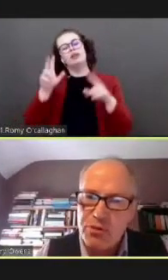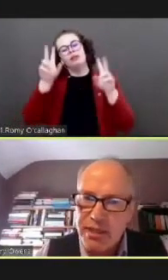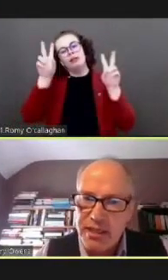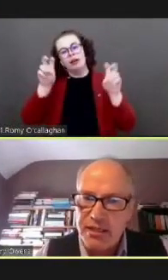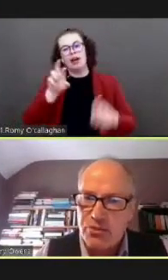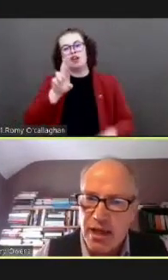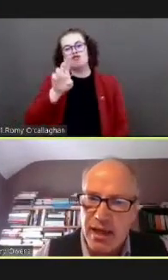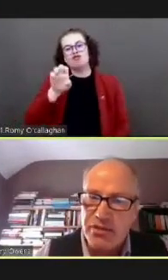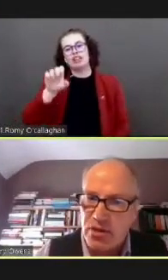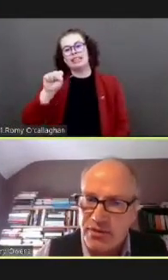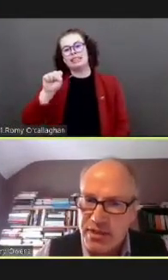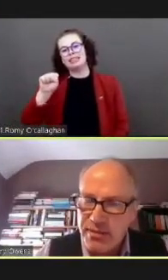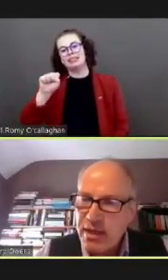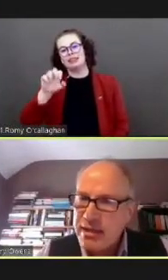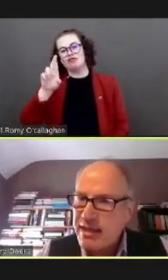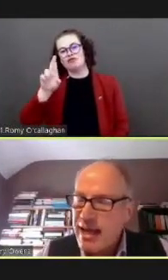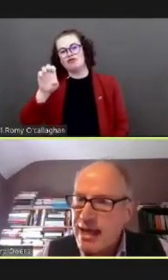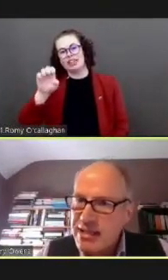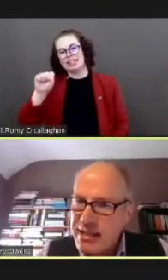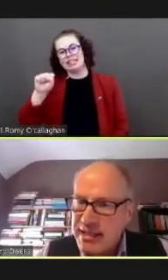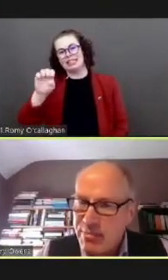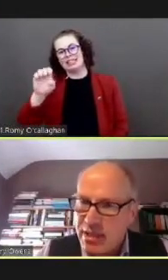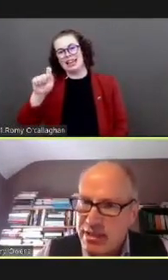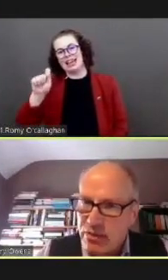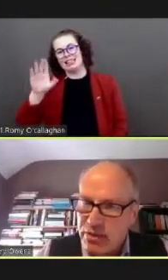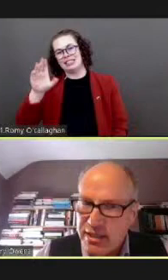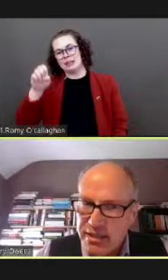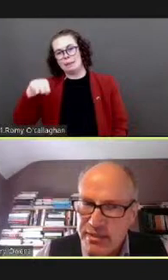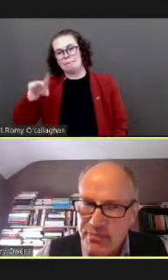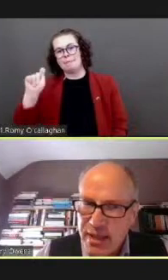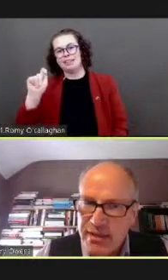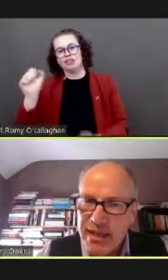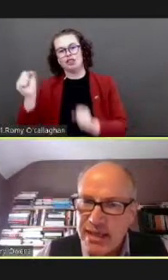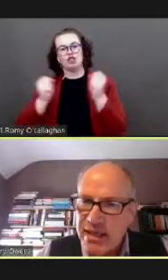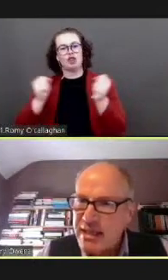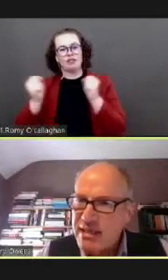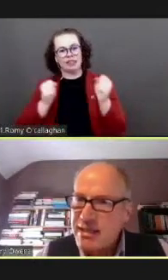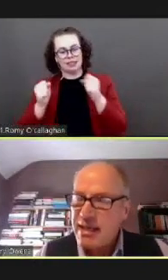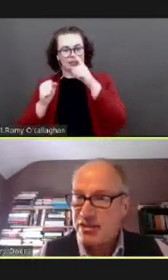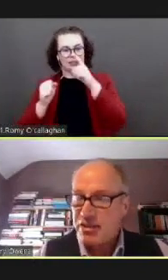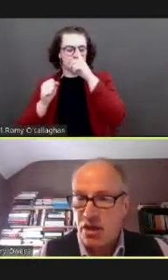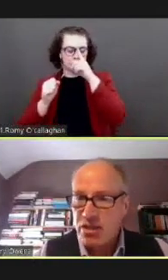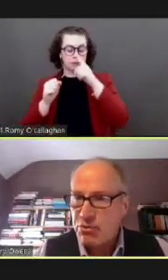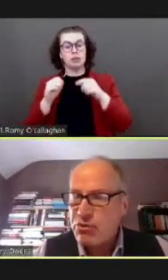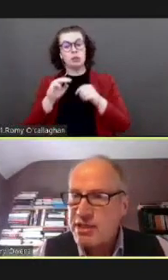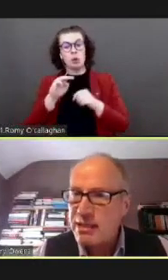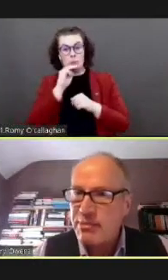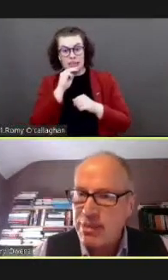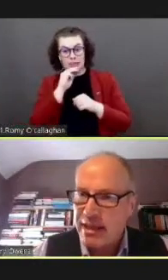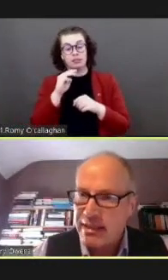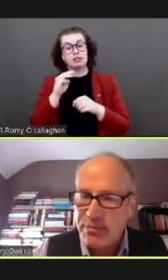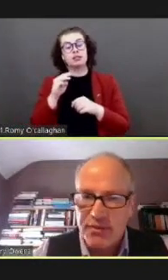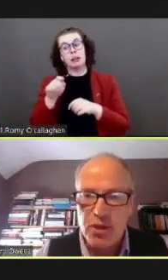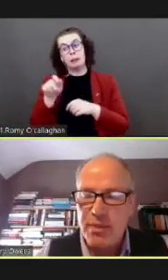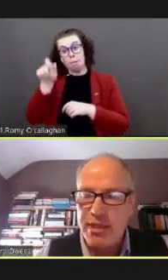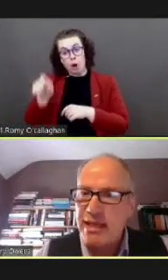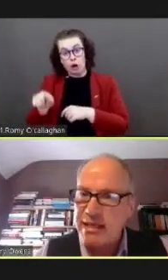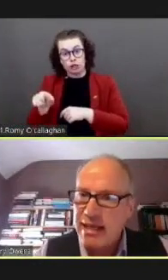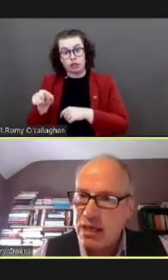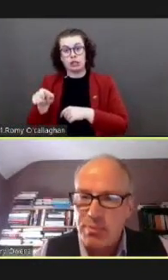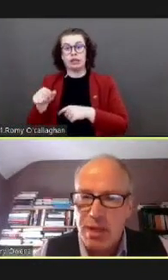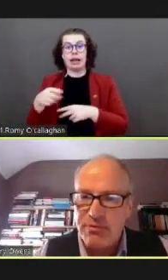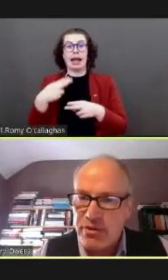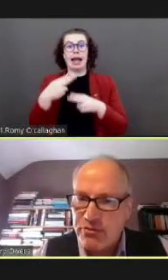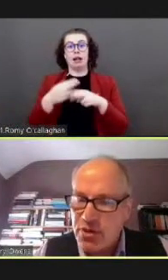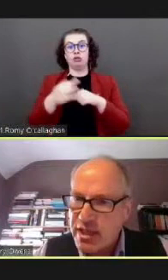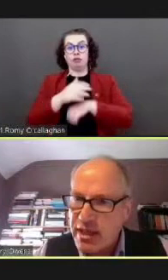a primary needs service that enhances stability on release. That is, it starts with resettlement planning. If somebody's